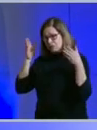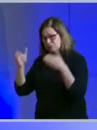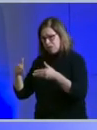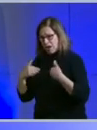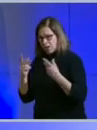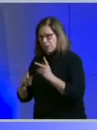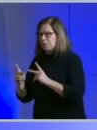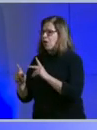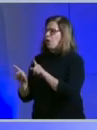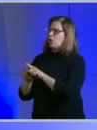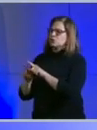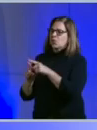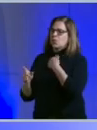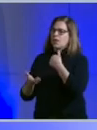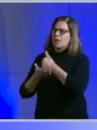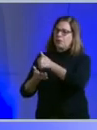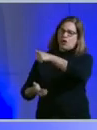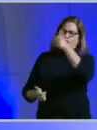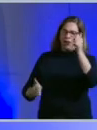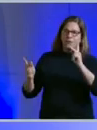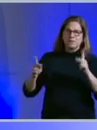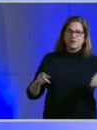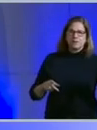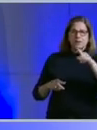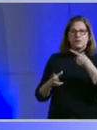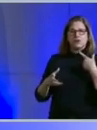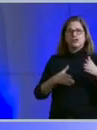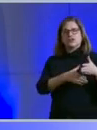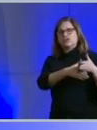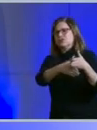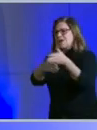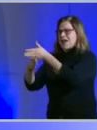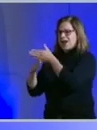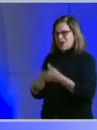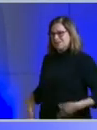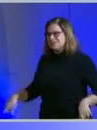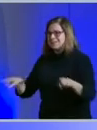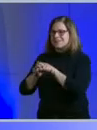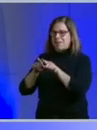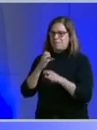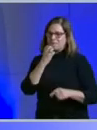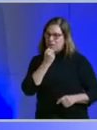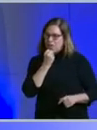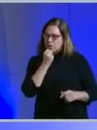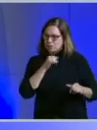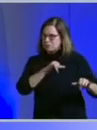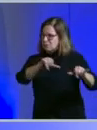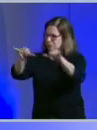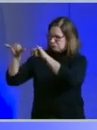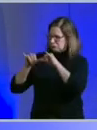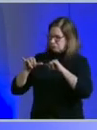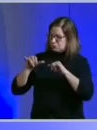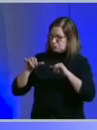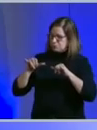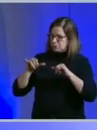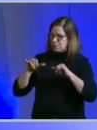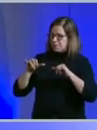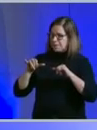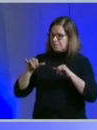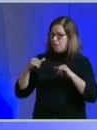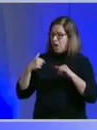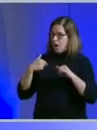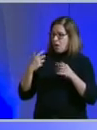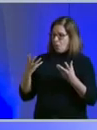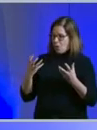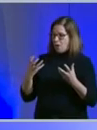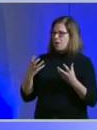We have to embrace the whole village. We have to embrace the environment where our young people live and where so much of the violence is taking place.